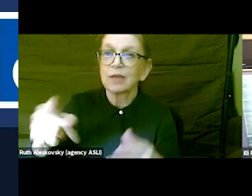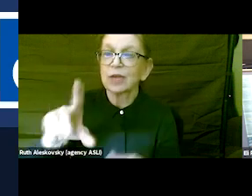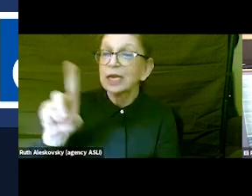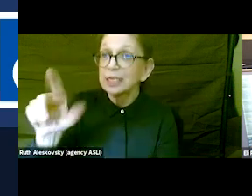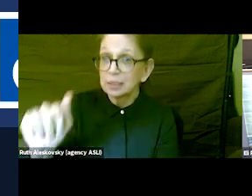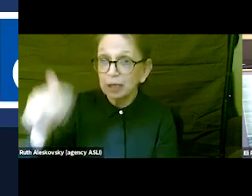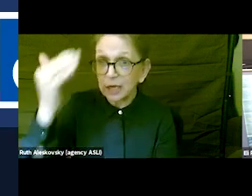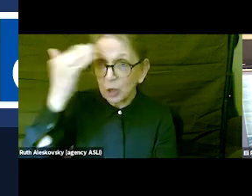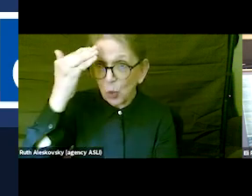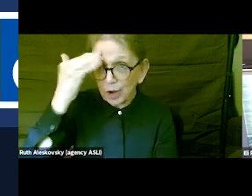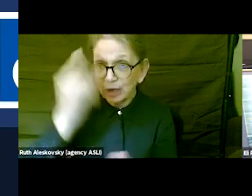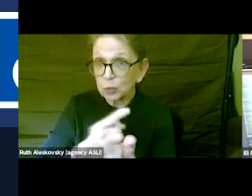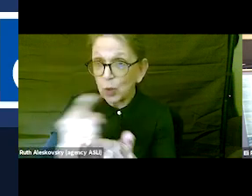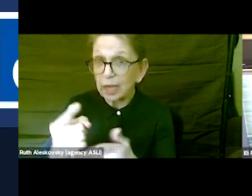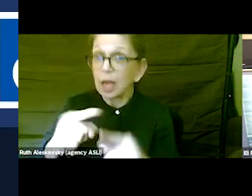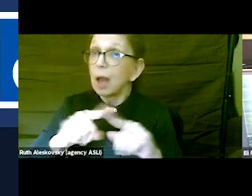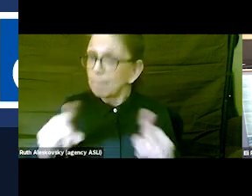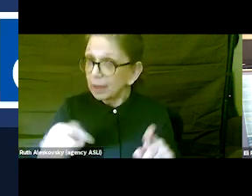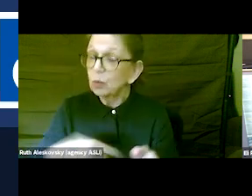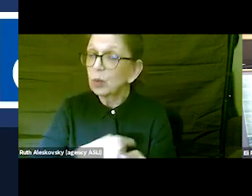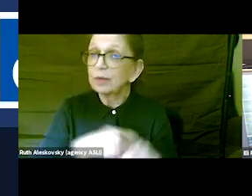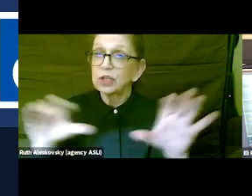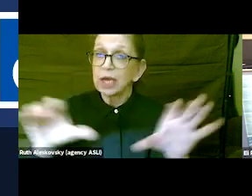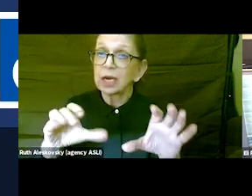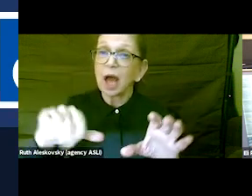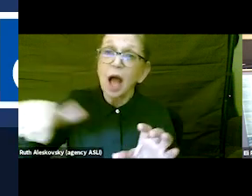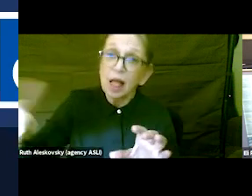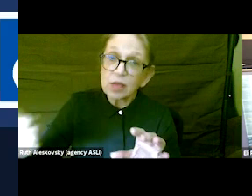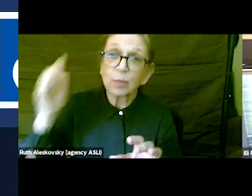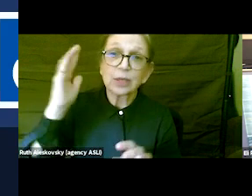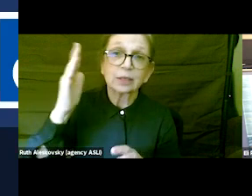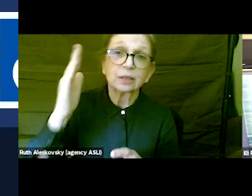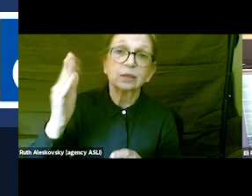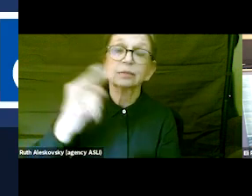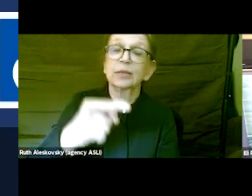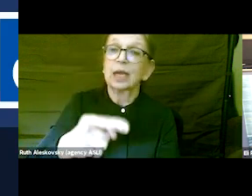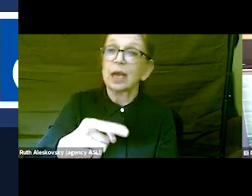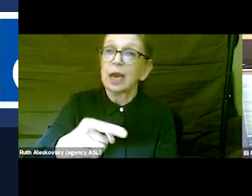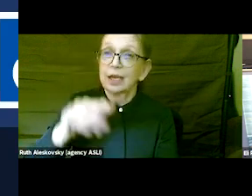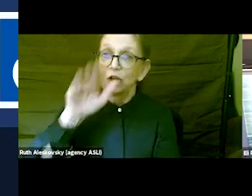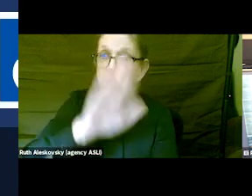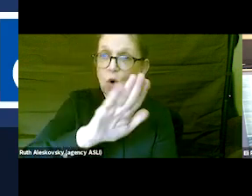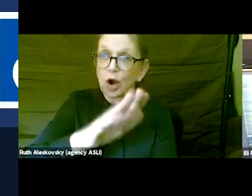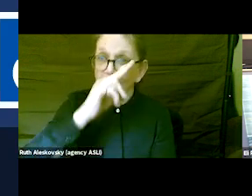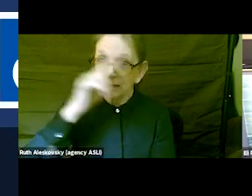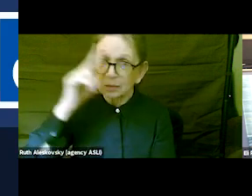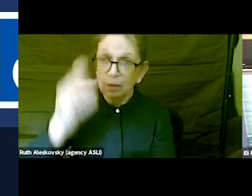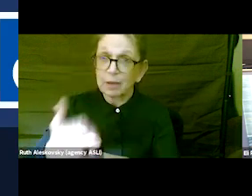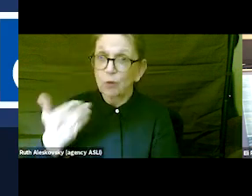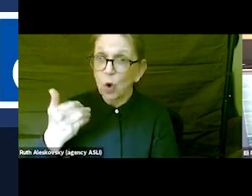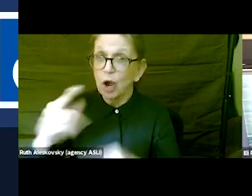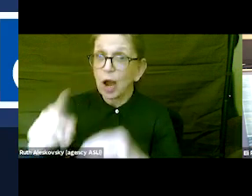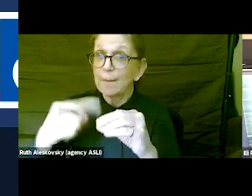done in the past for Sinai, presentations on disability etiquette and awareness. That covers, you know, general language and